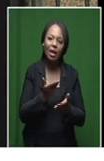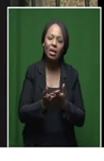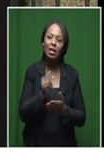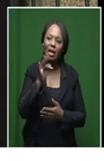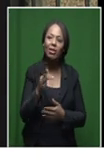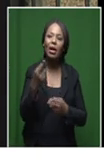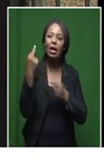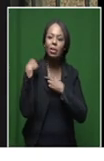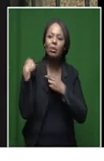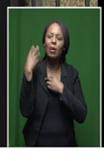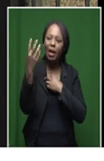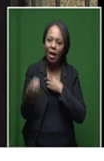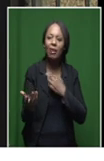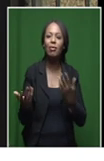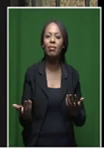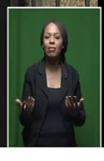What